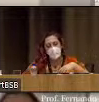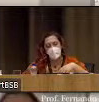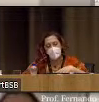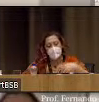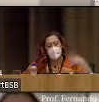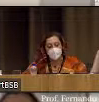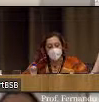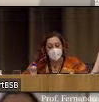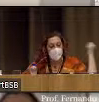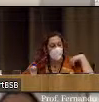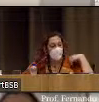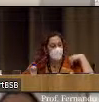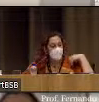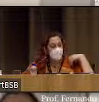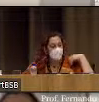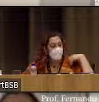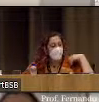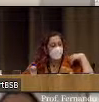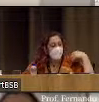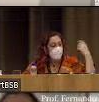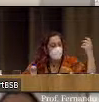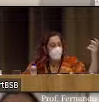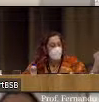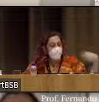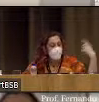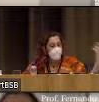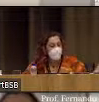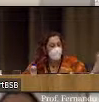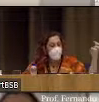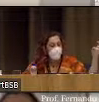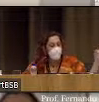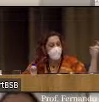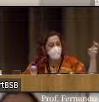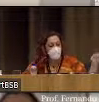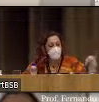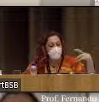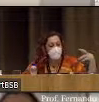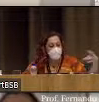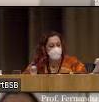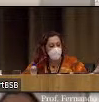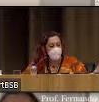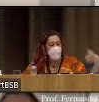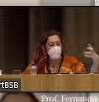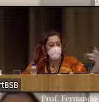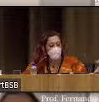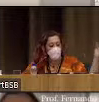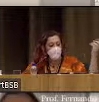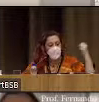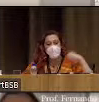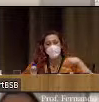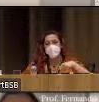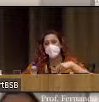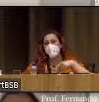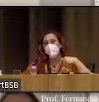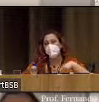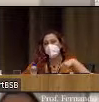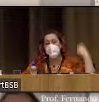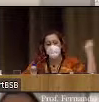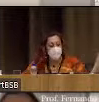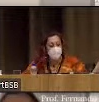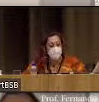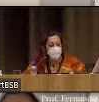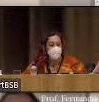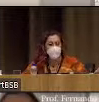areas. Integral for the patient, from biomedicine to physical therapy,